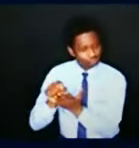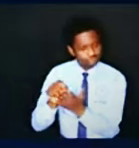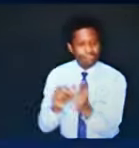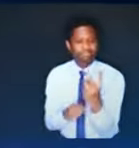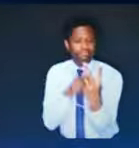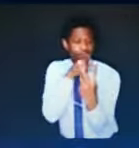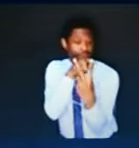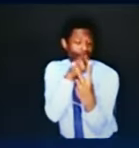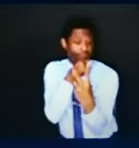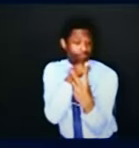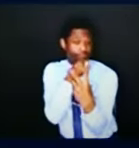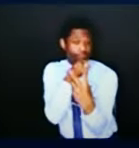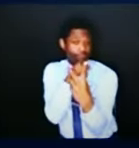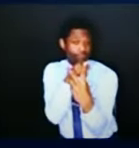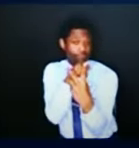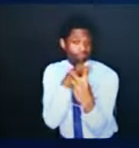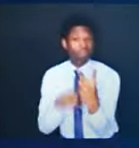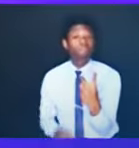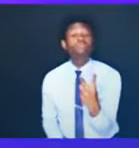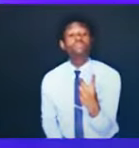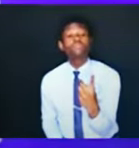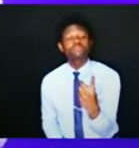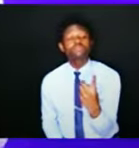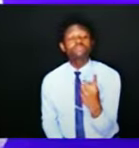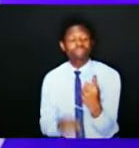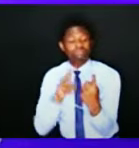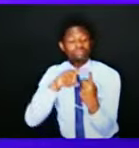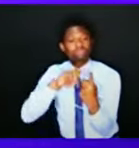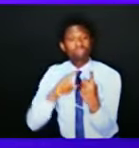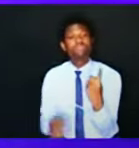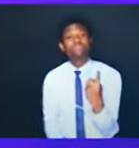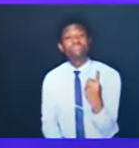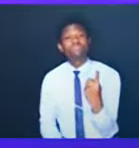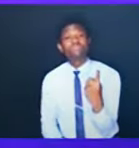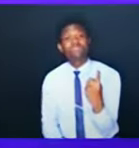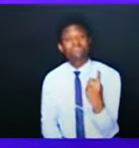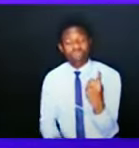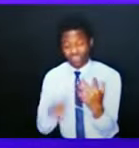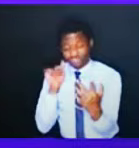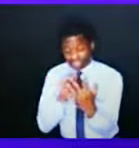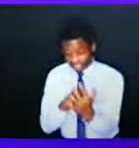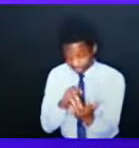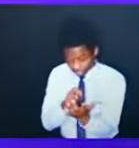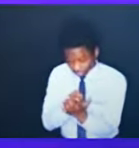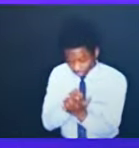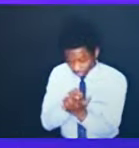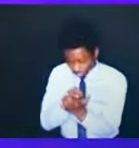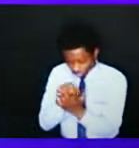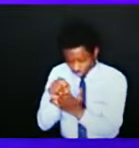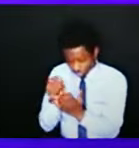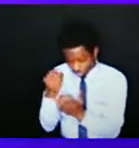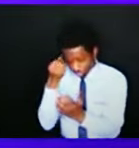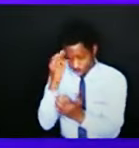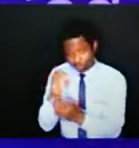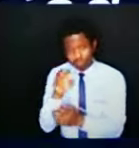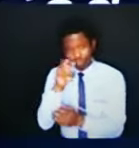The first one. Yedi kani ye. Was that the truth of monotheism? Se wunina betia